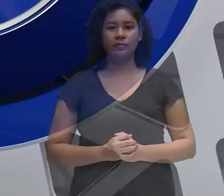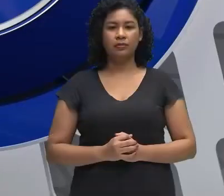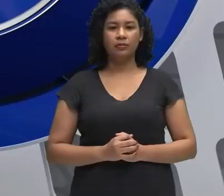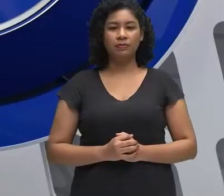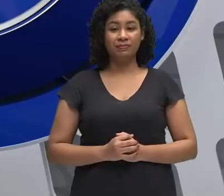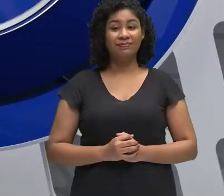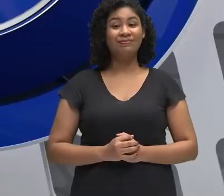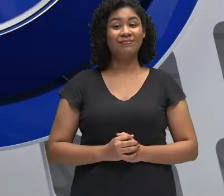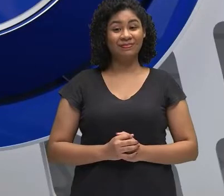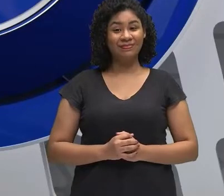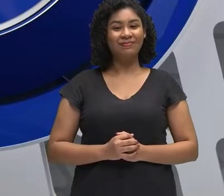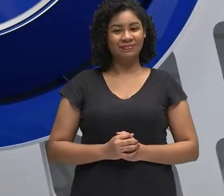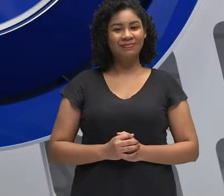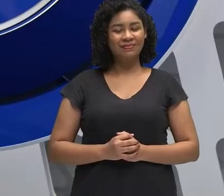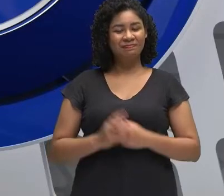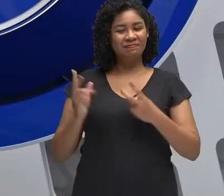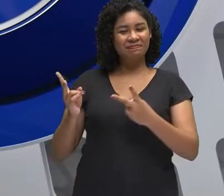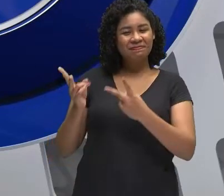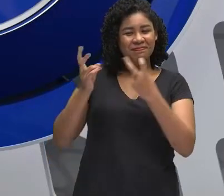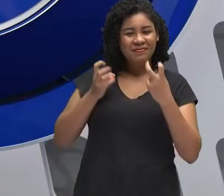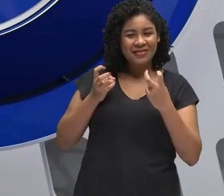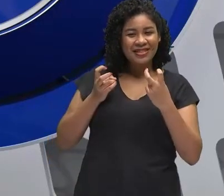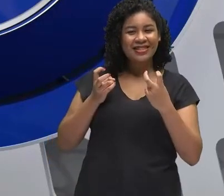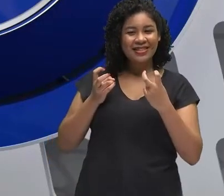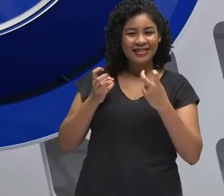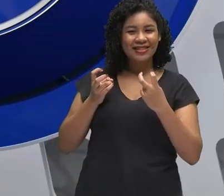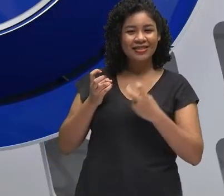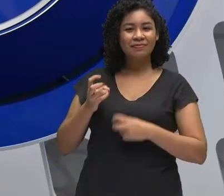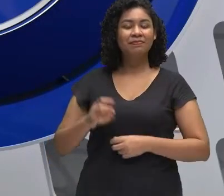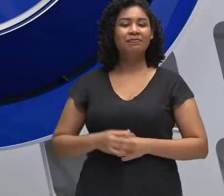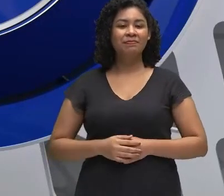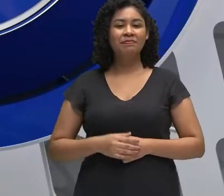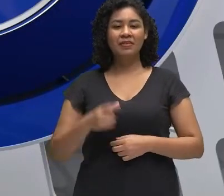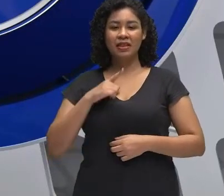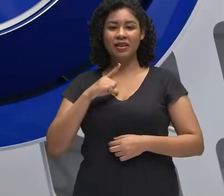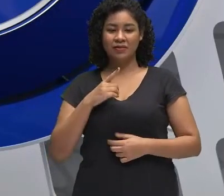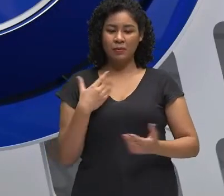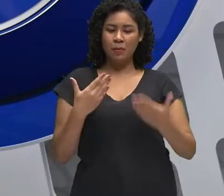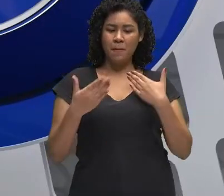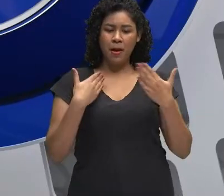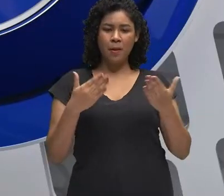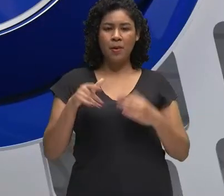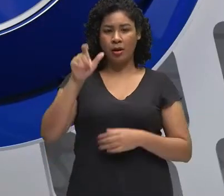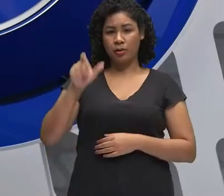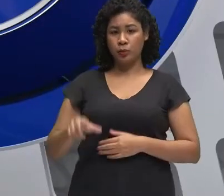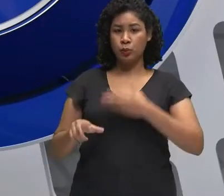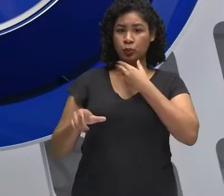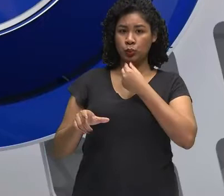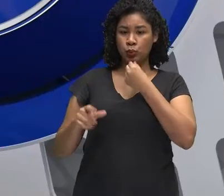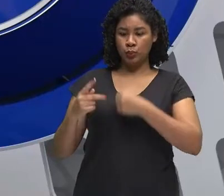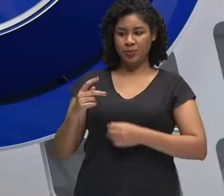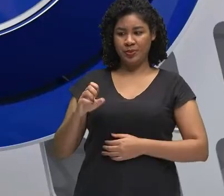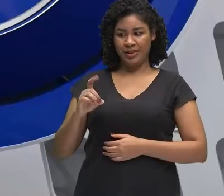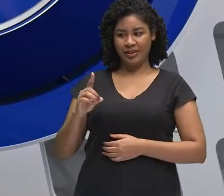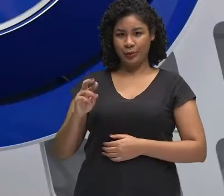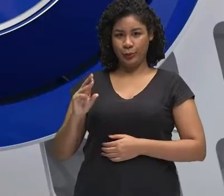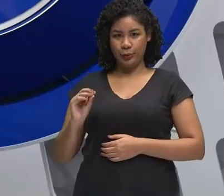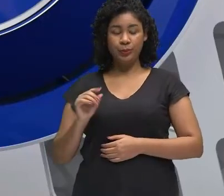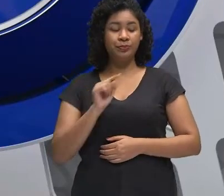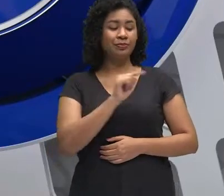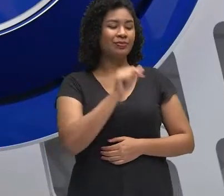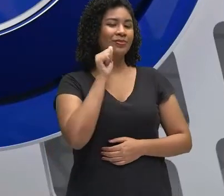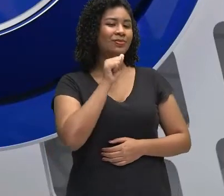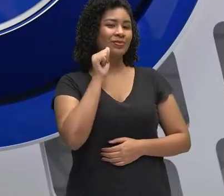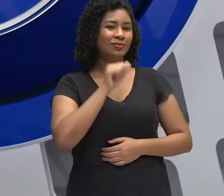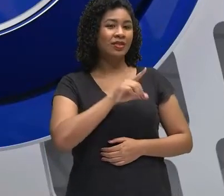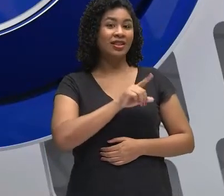Bem, então vocês puderam acompanhar um pouquinho mais sobre o diálogo entre o Pedro e a Dani. O Pedro continua falando sobre o que